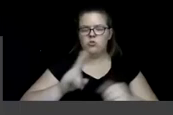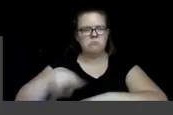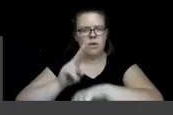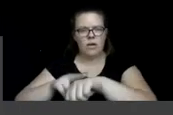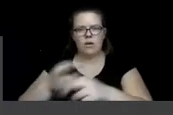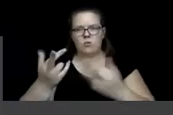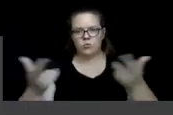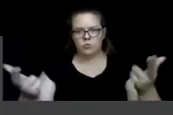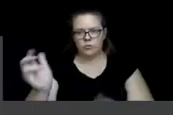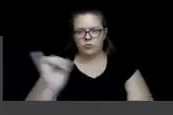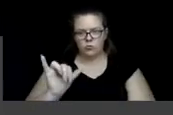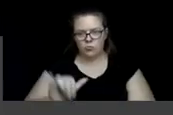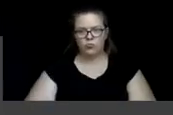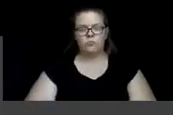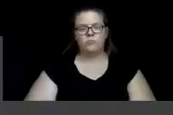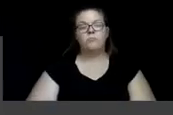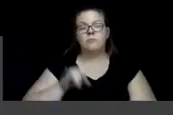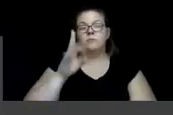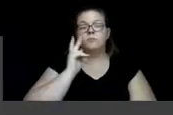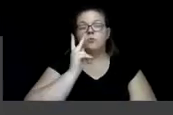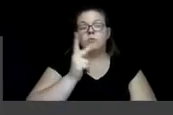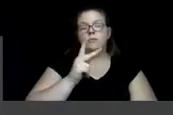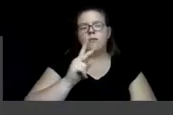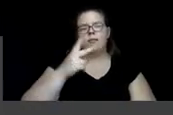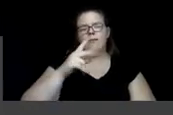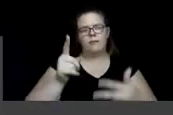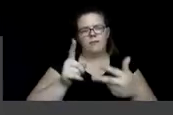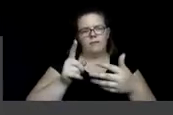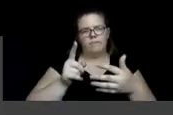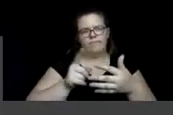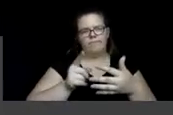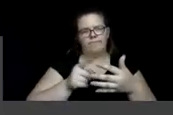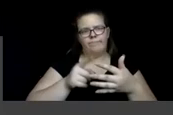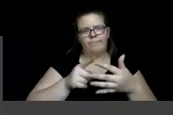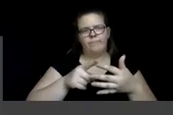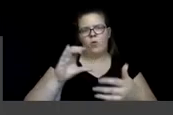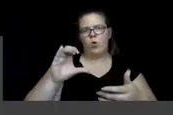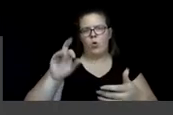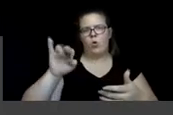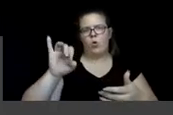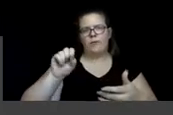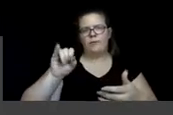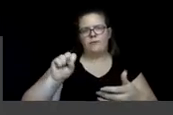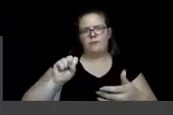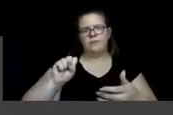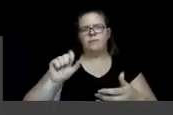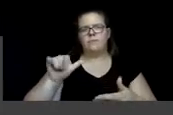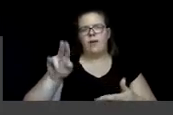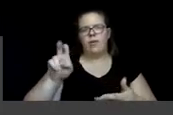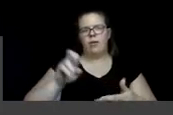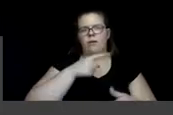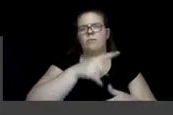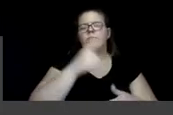resources. If you see the second one down there, the crisis line, that's the one I had mentioned before with the suicide prevention